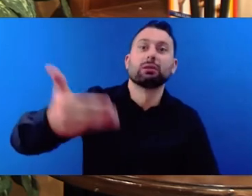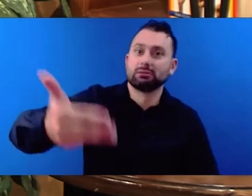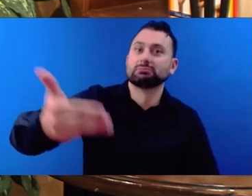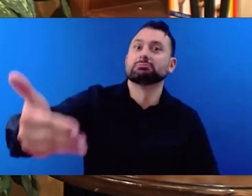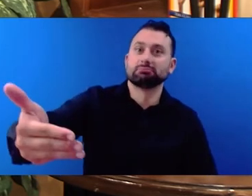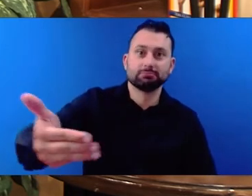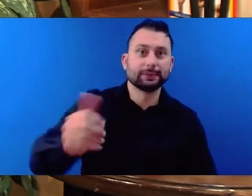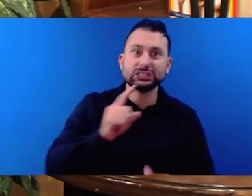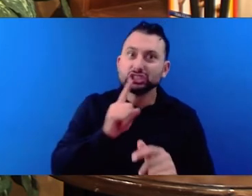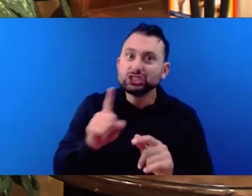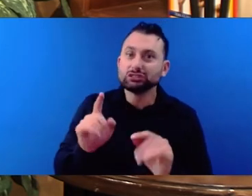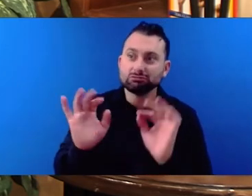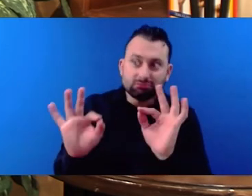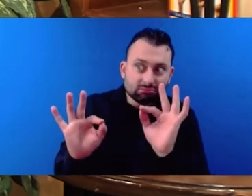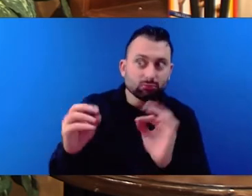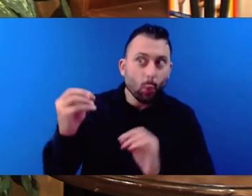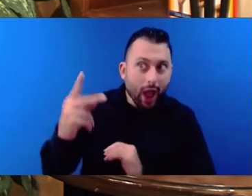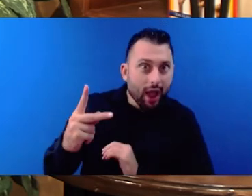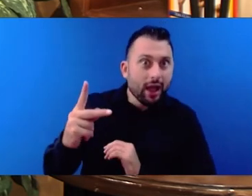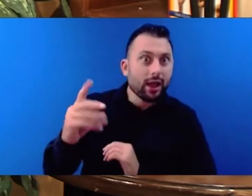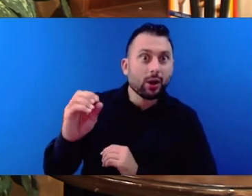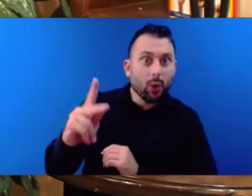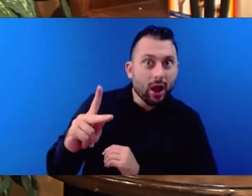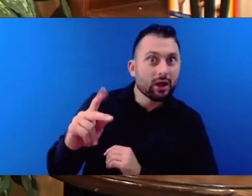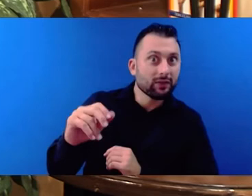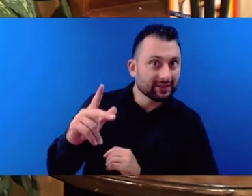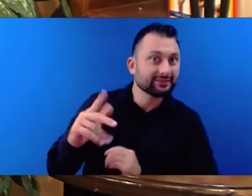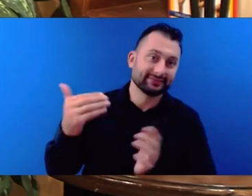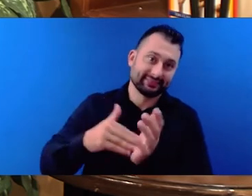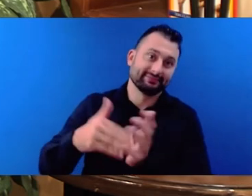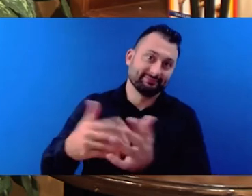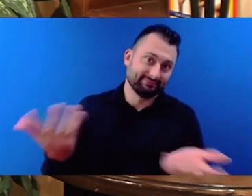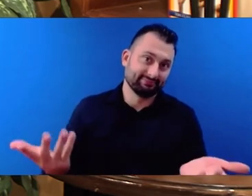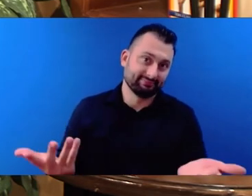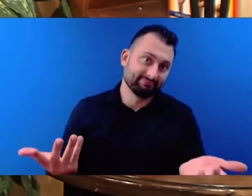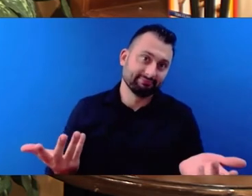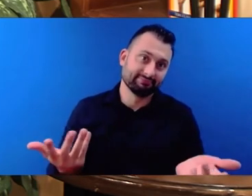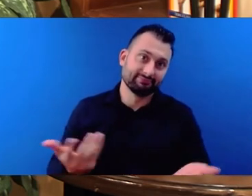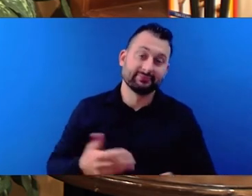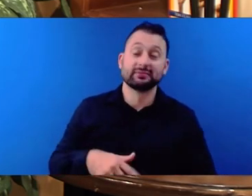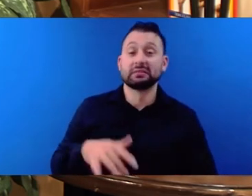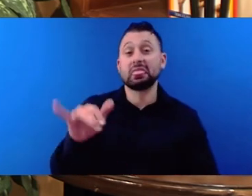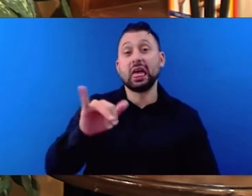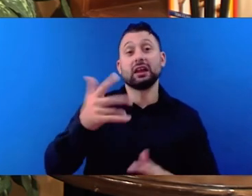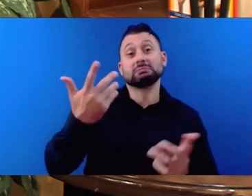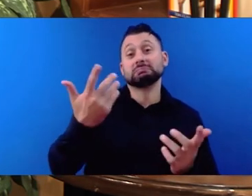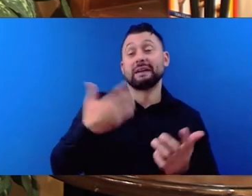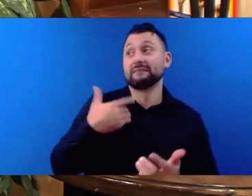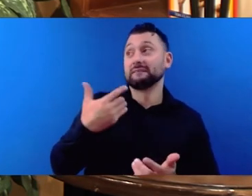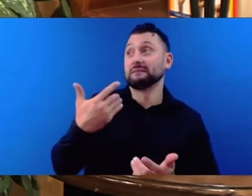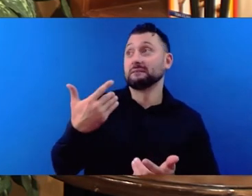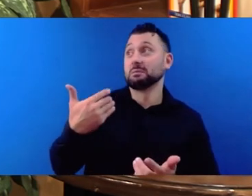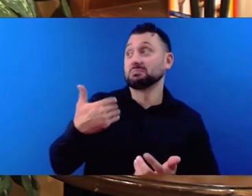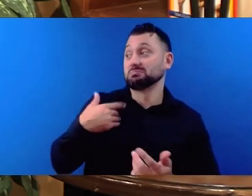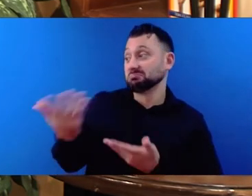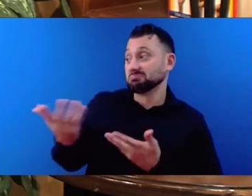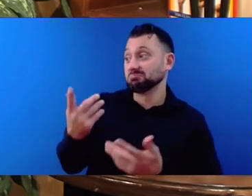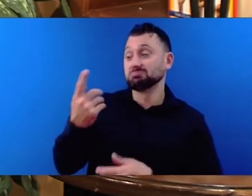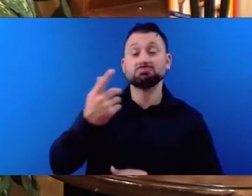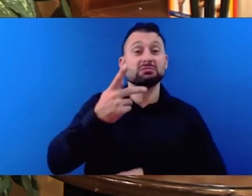year. Other patients I see every 3 months in my clinic because we're working on improving blood sugar